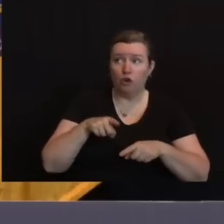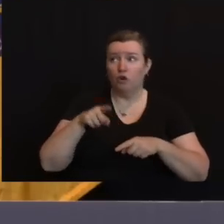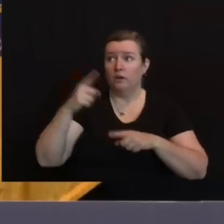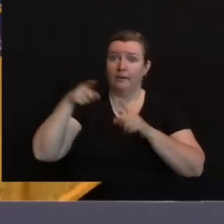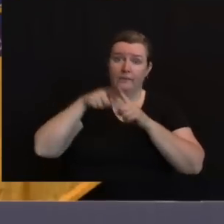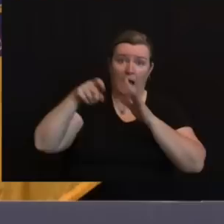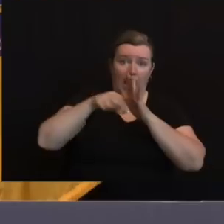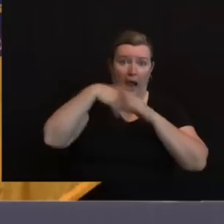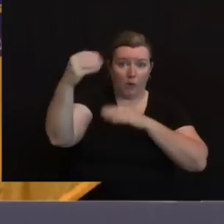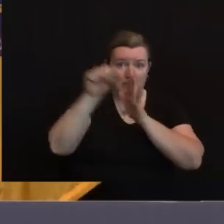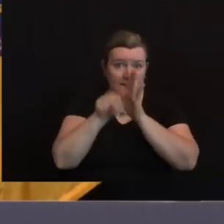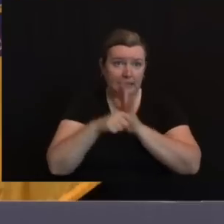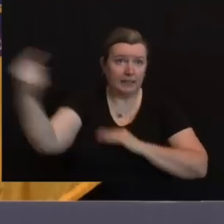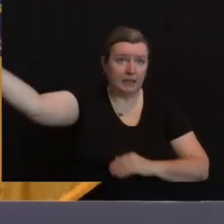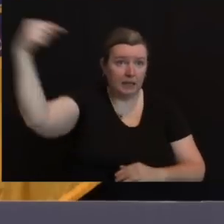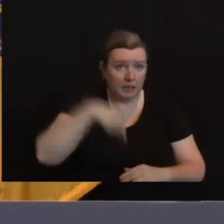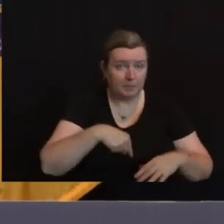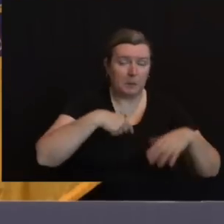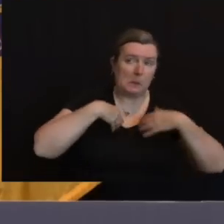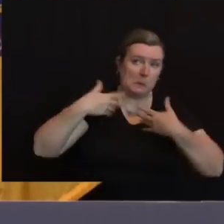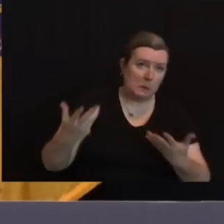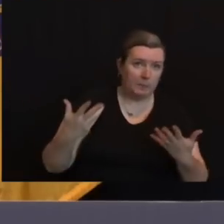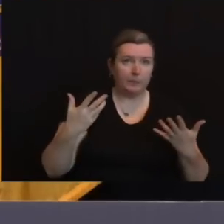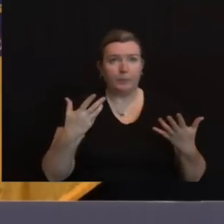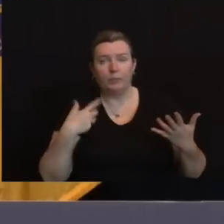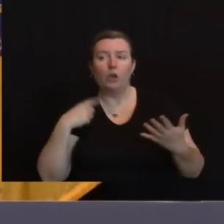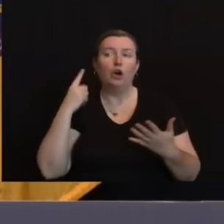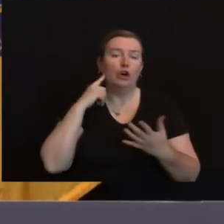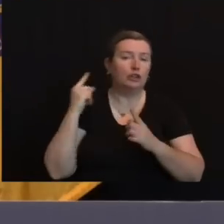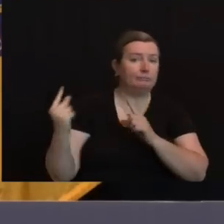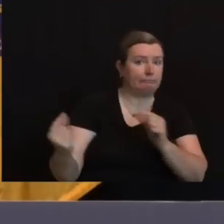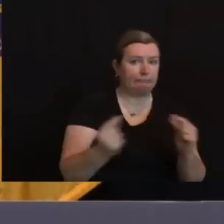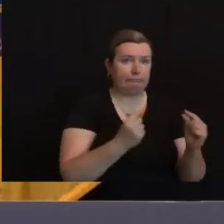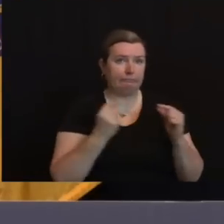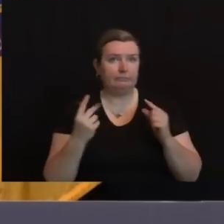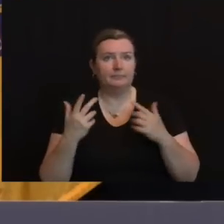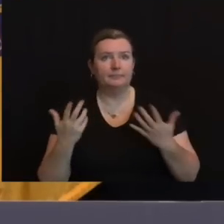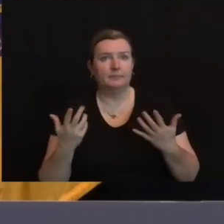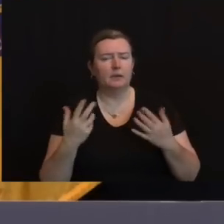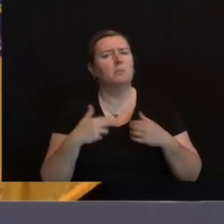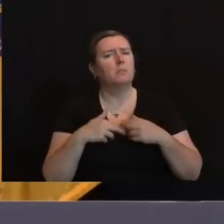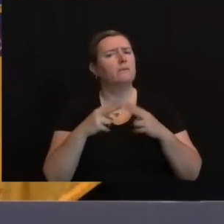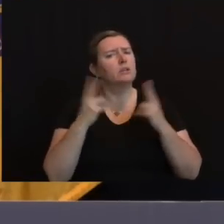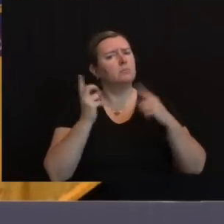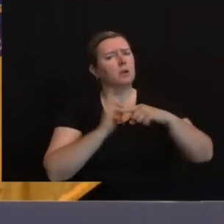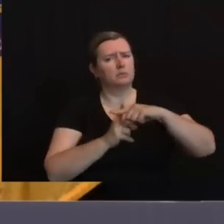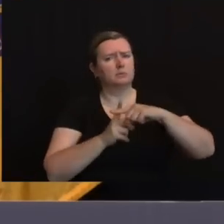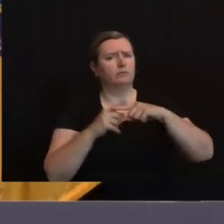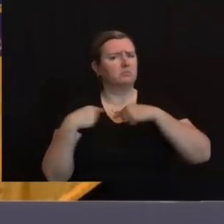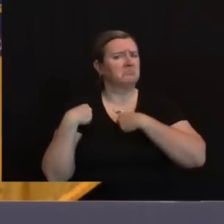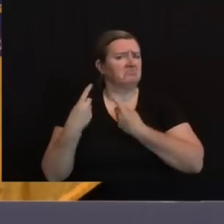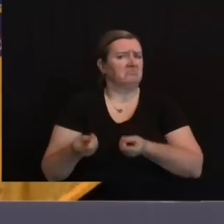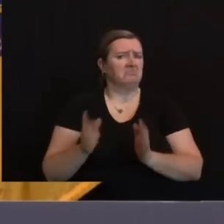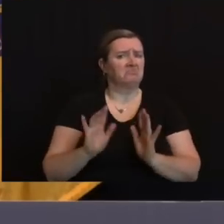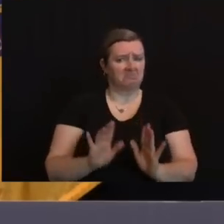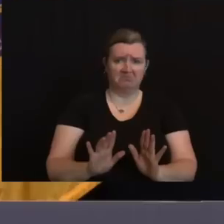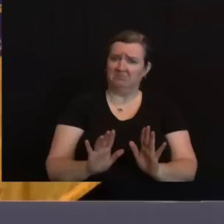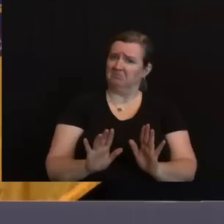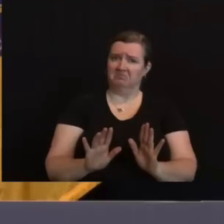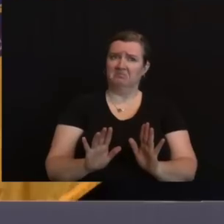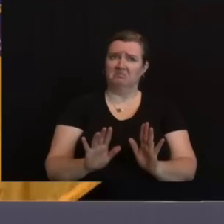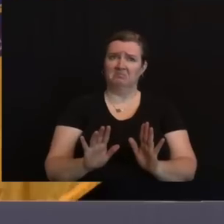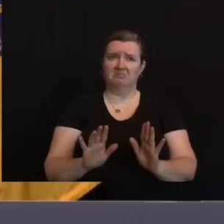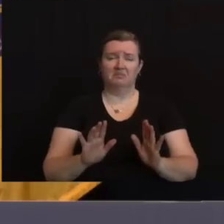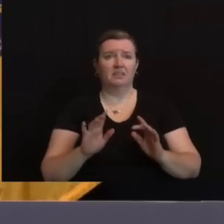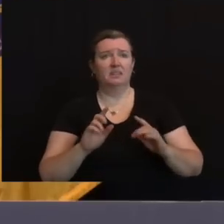have anecdotally, I admit to you, because this is only a few days in, has been very positive, overwhelmingly positive. I don't know that I actually